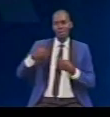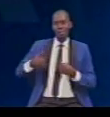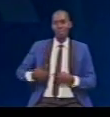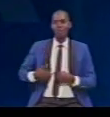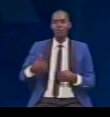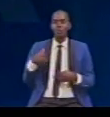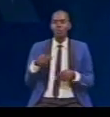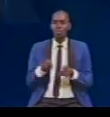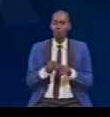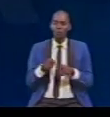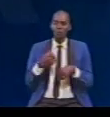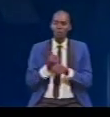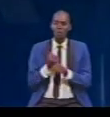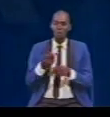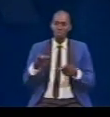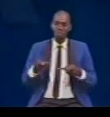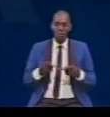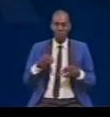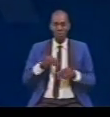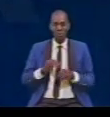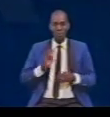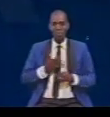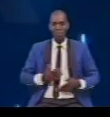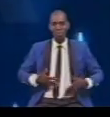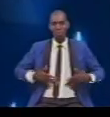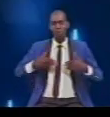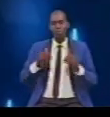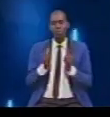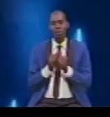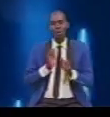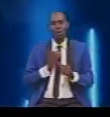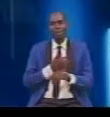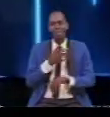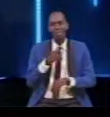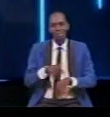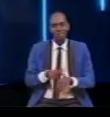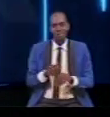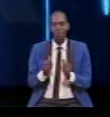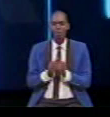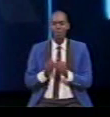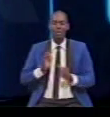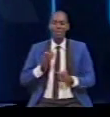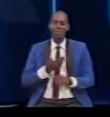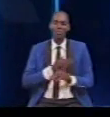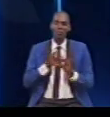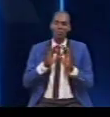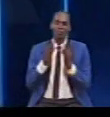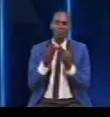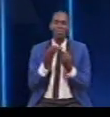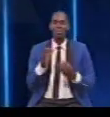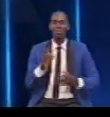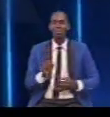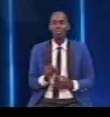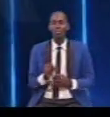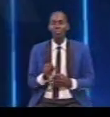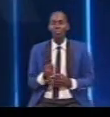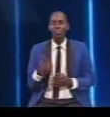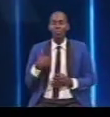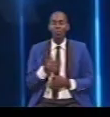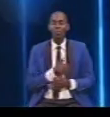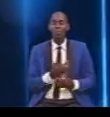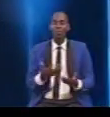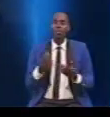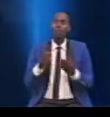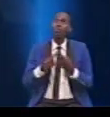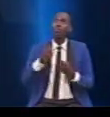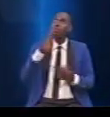space for You in our lives, with our time, with our families. We want You to be the